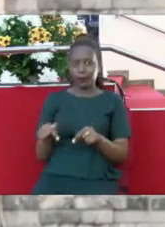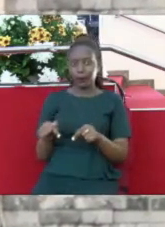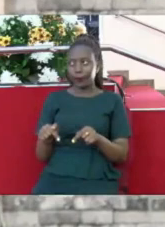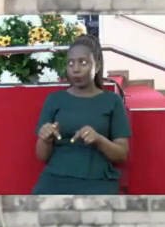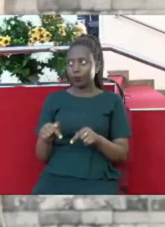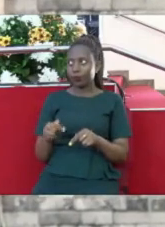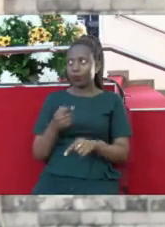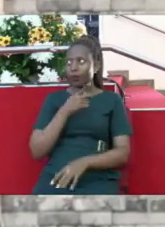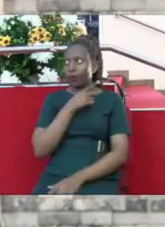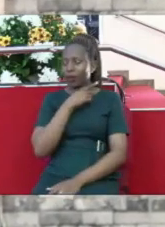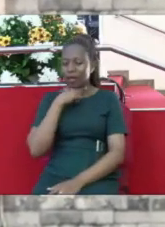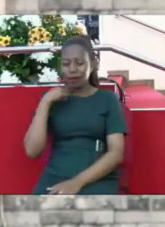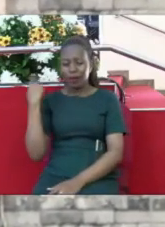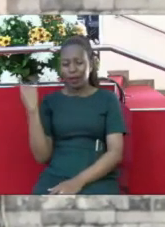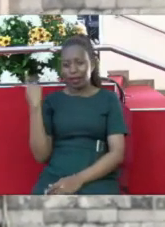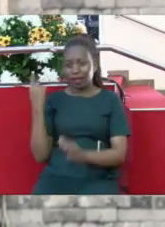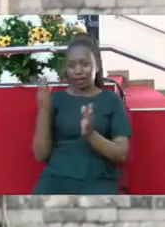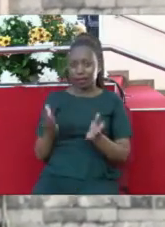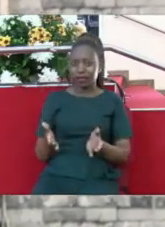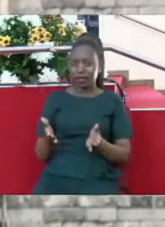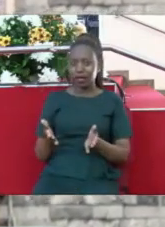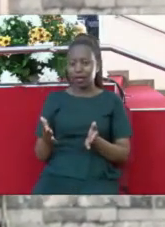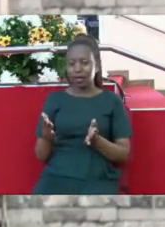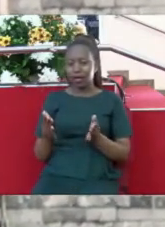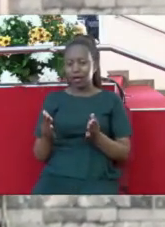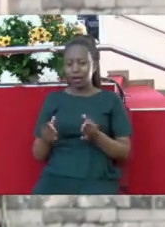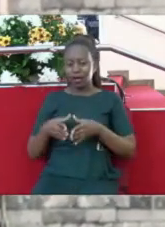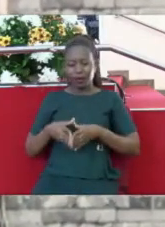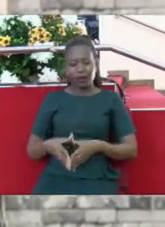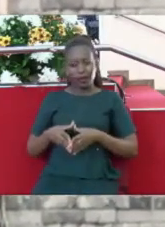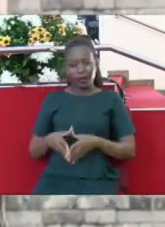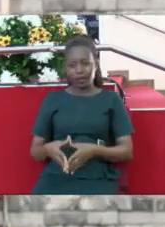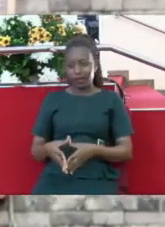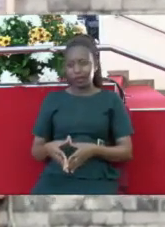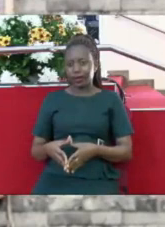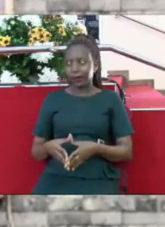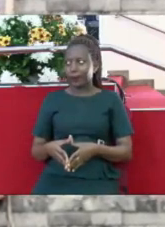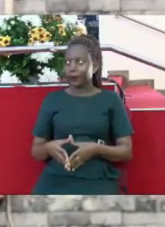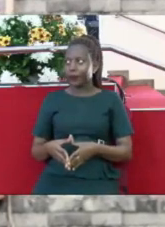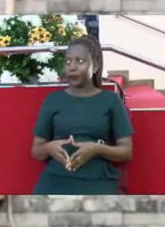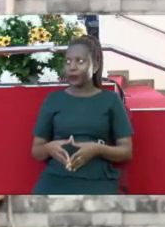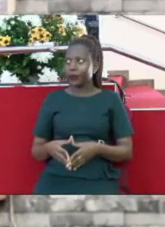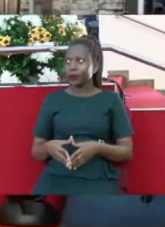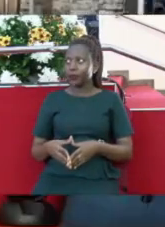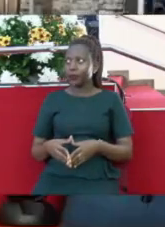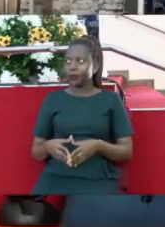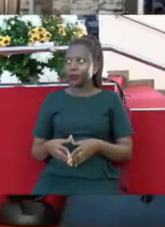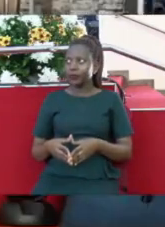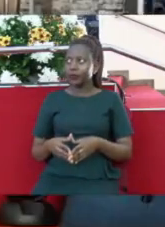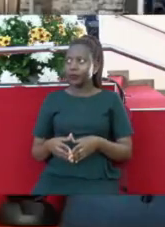Murderers, idolaters, immorality, sexual immorality. Sinzi. And all